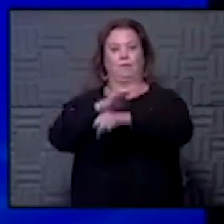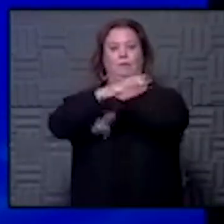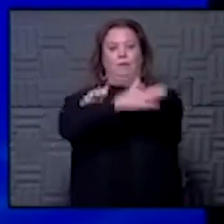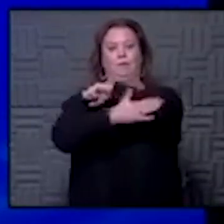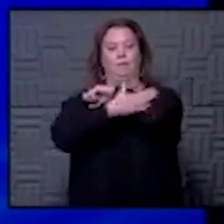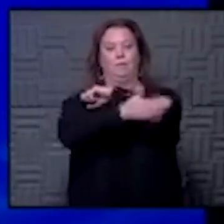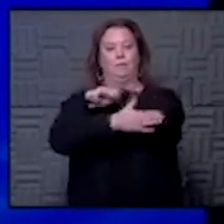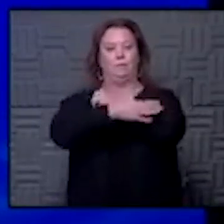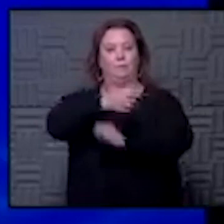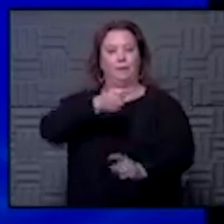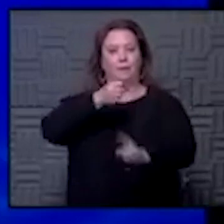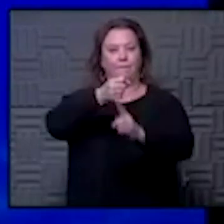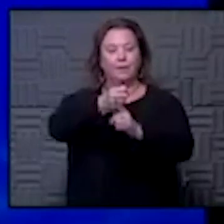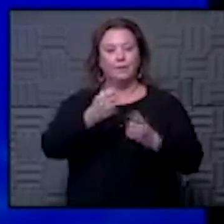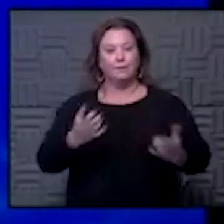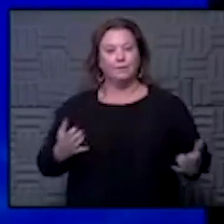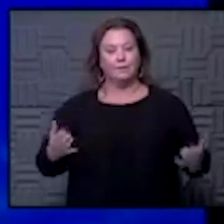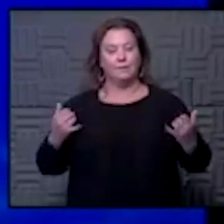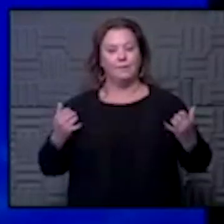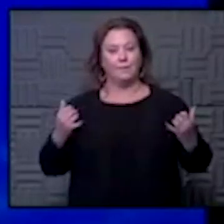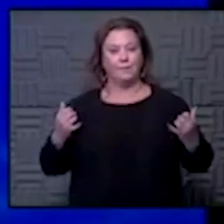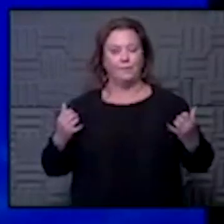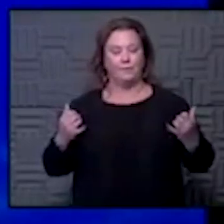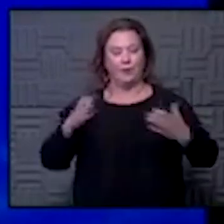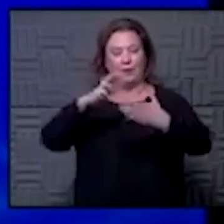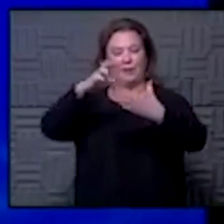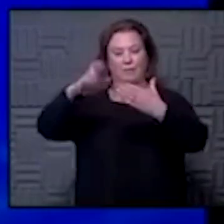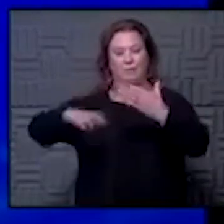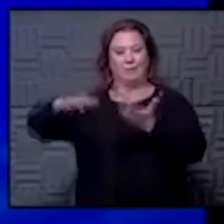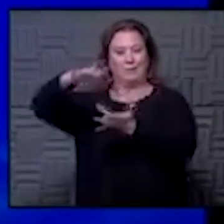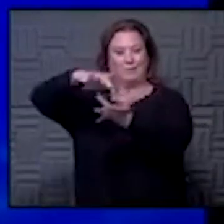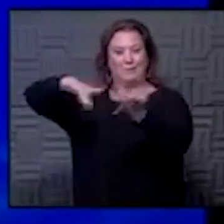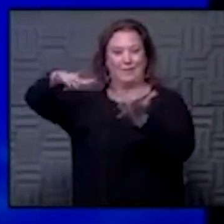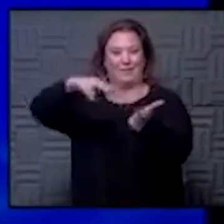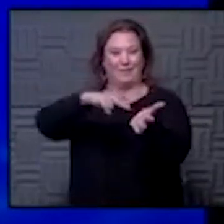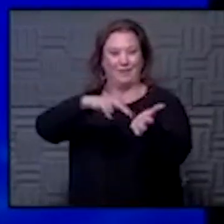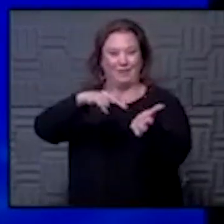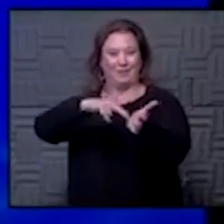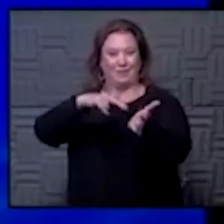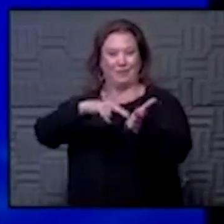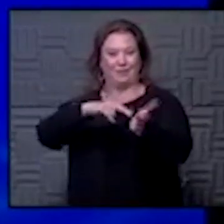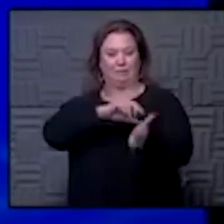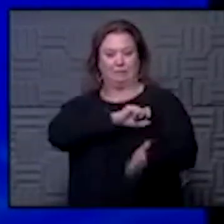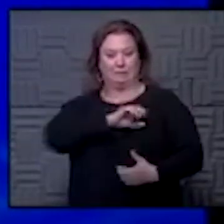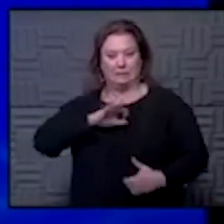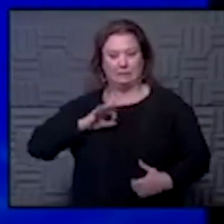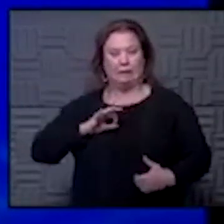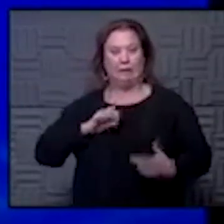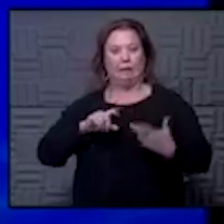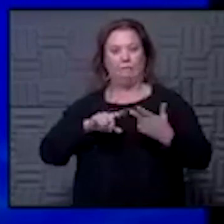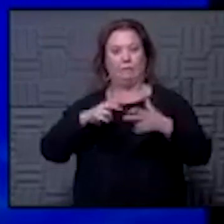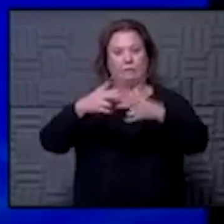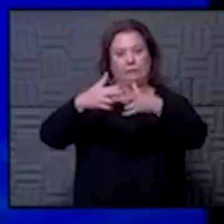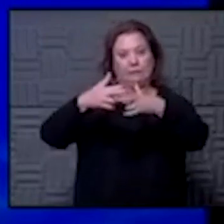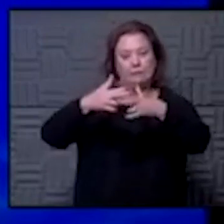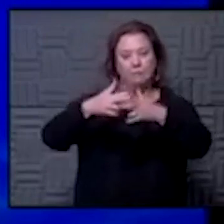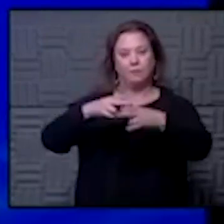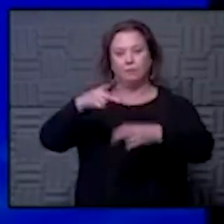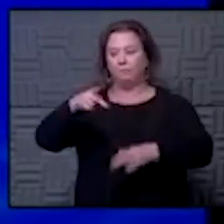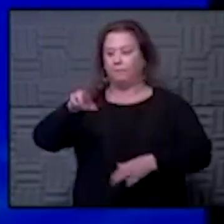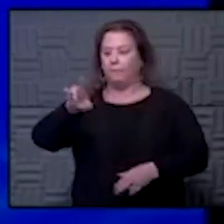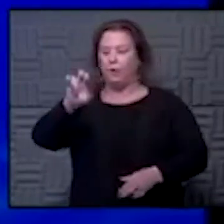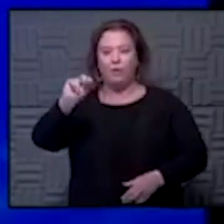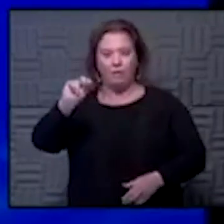being affected. As a result, traveling nurses or staff or temps or